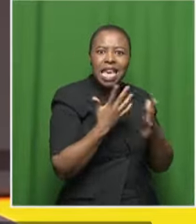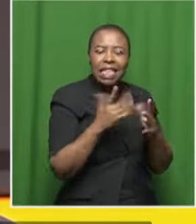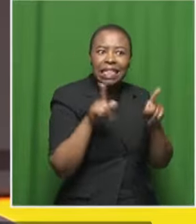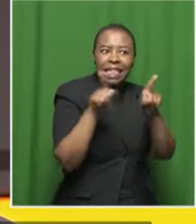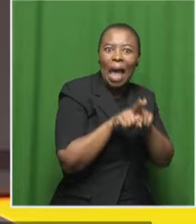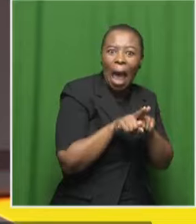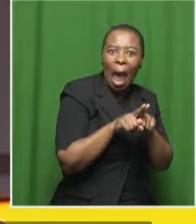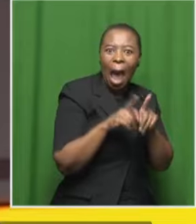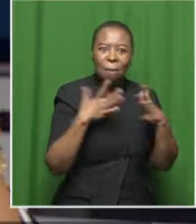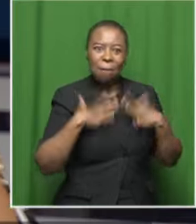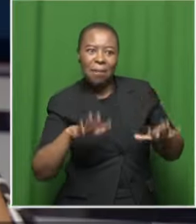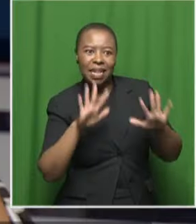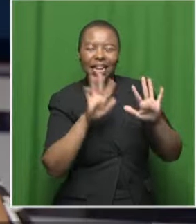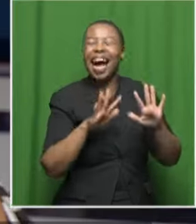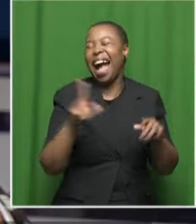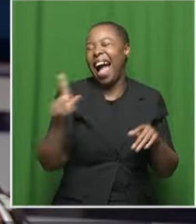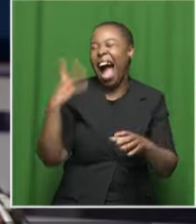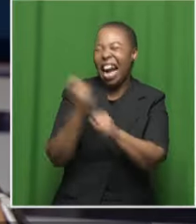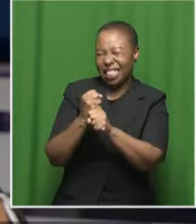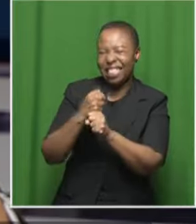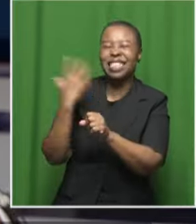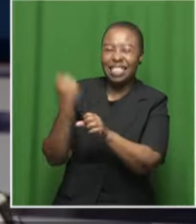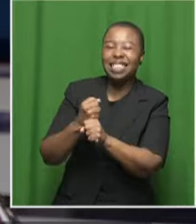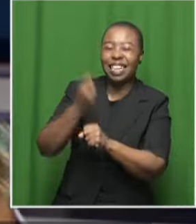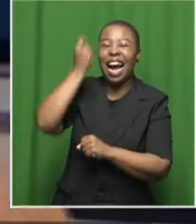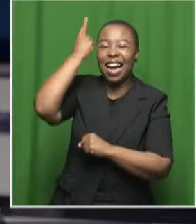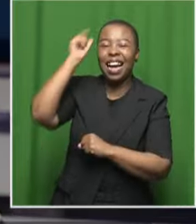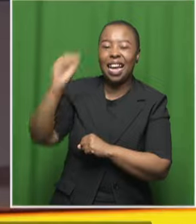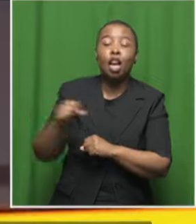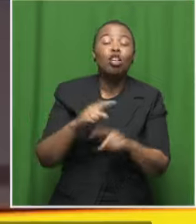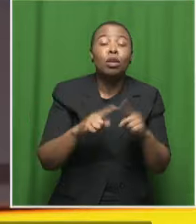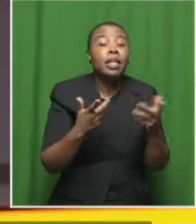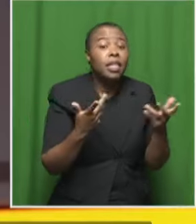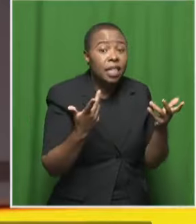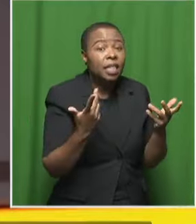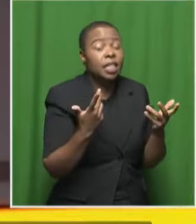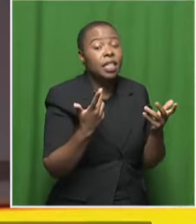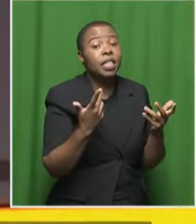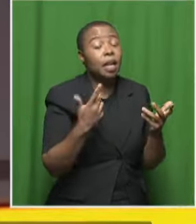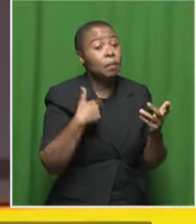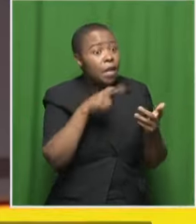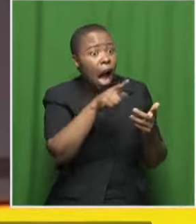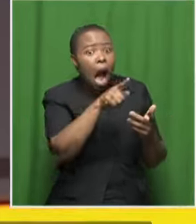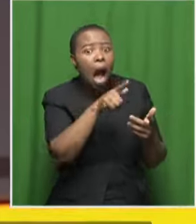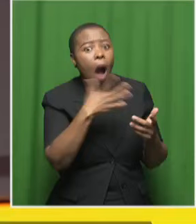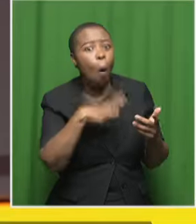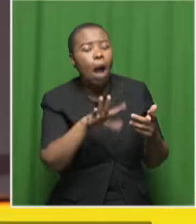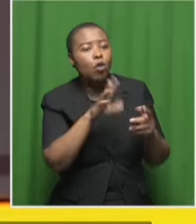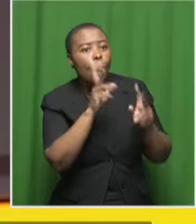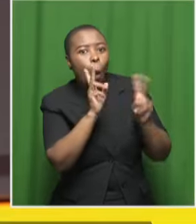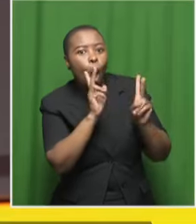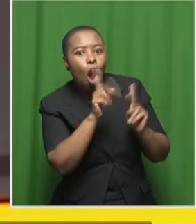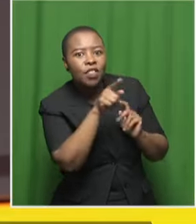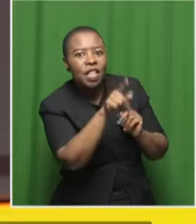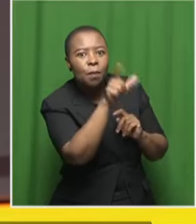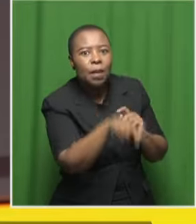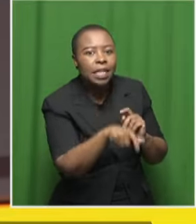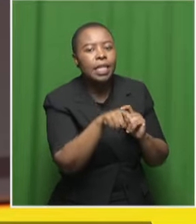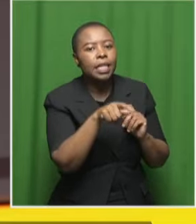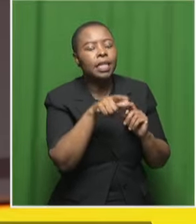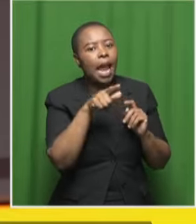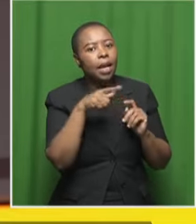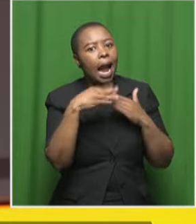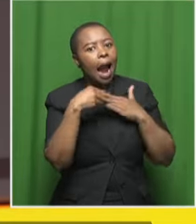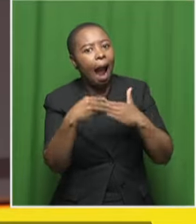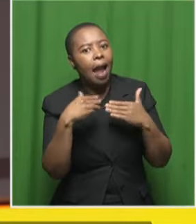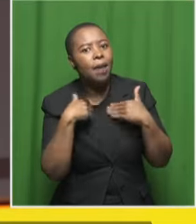same colors. I got the memo. 100%. So I'm like, maybe this is somebody who I should watch to get to where I need to go. But